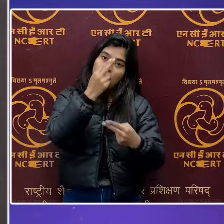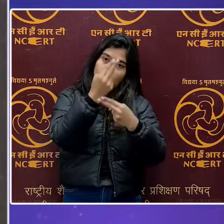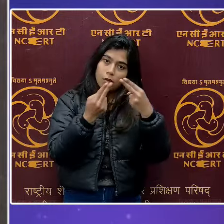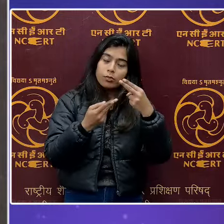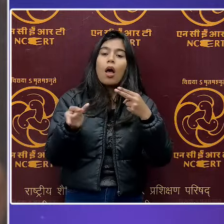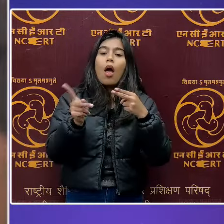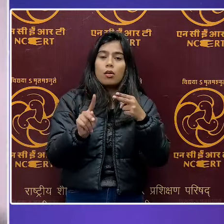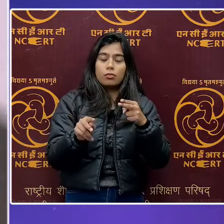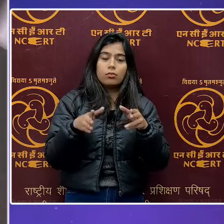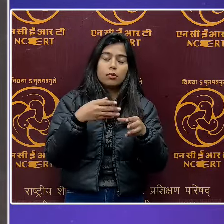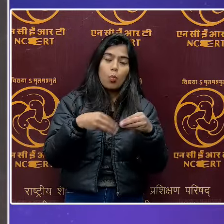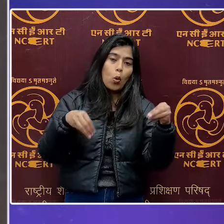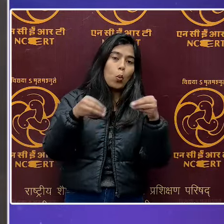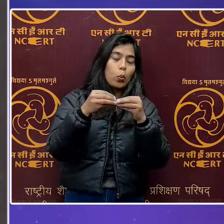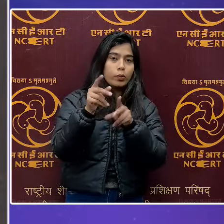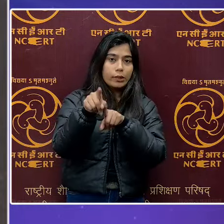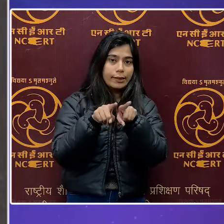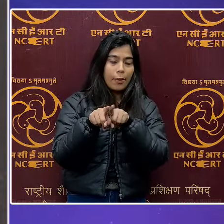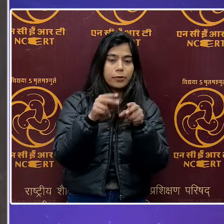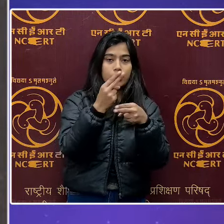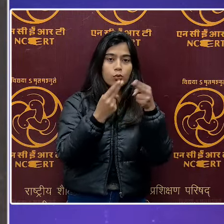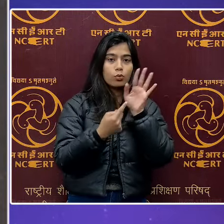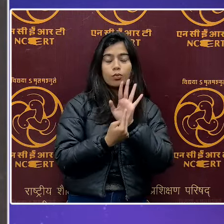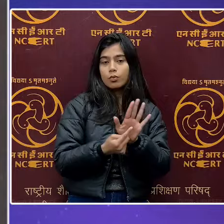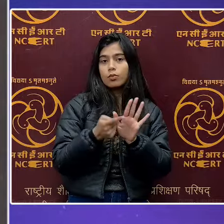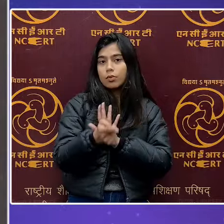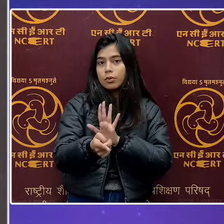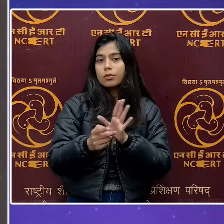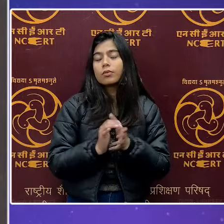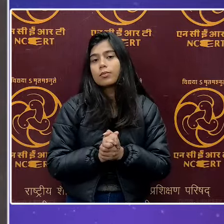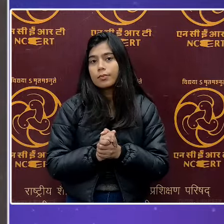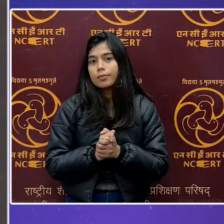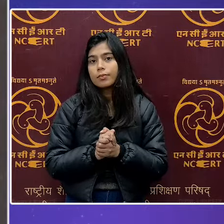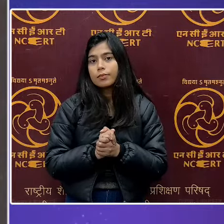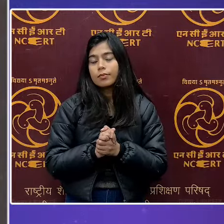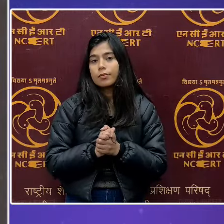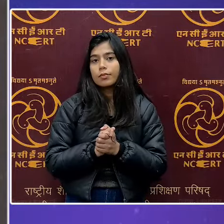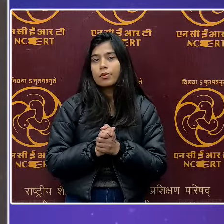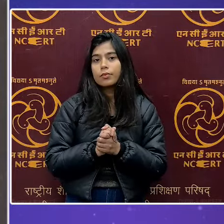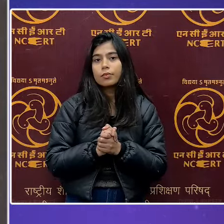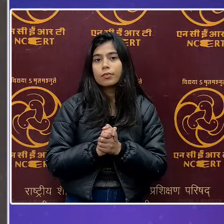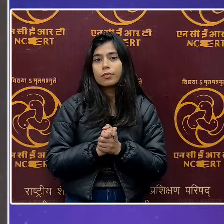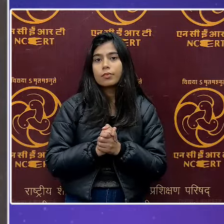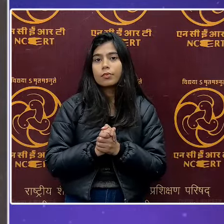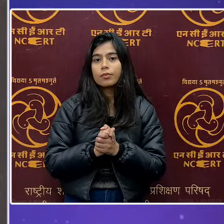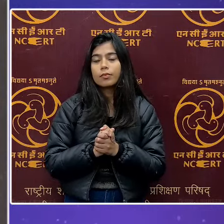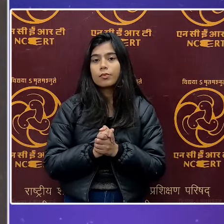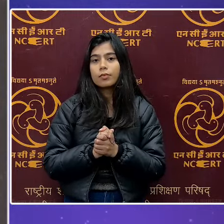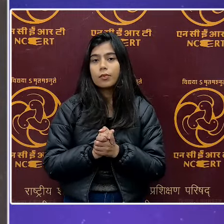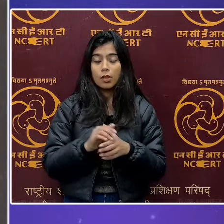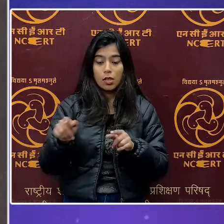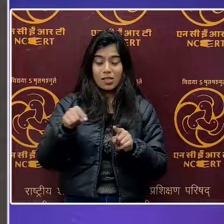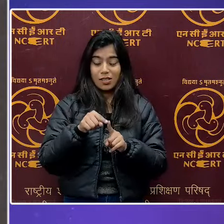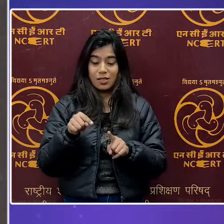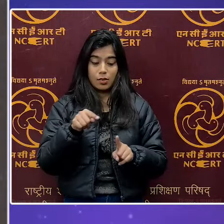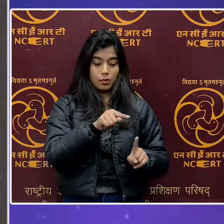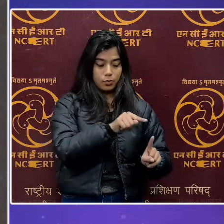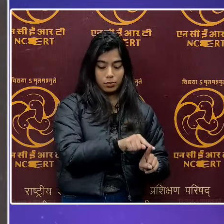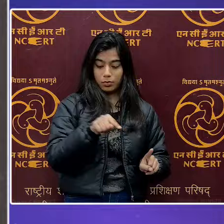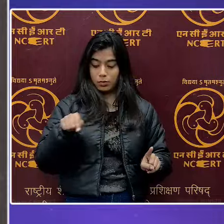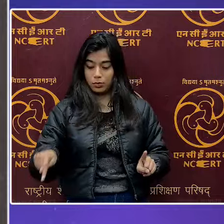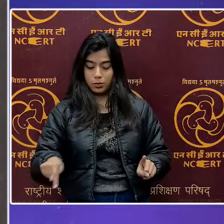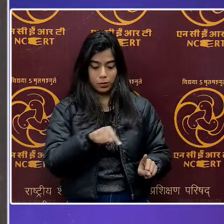now on this sheet. This is the path the particle is undergoing, and these are the two